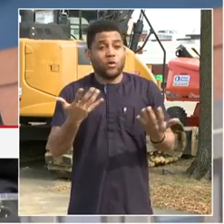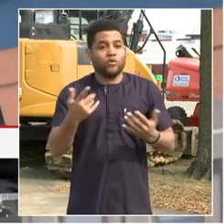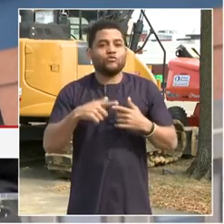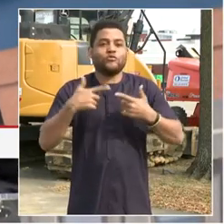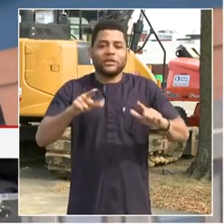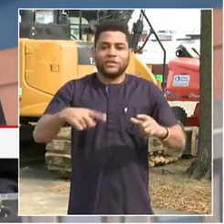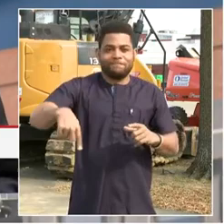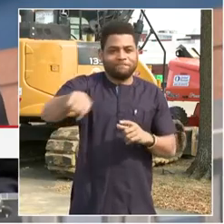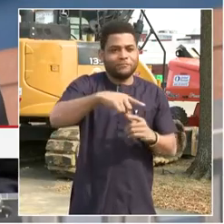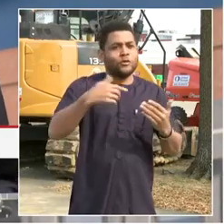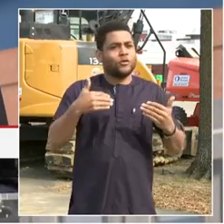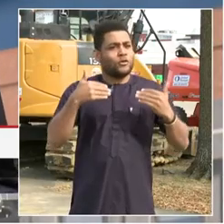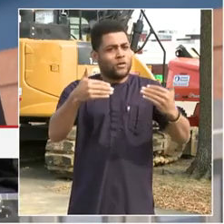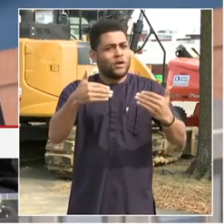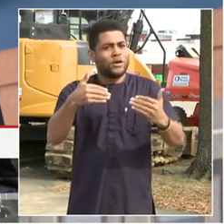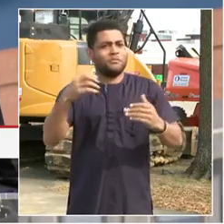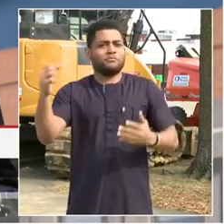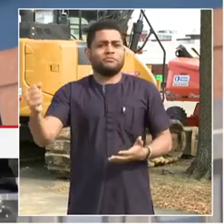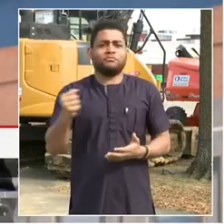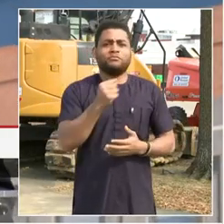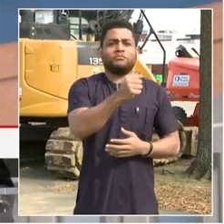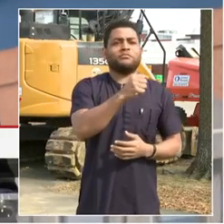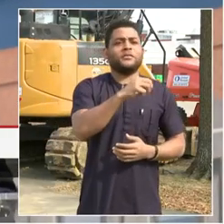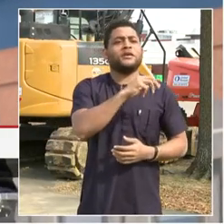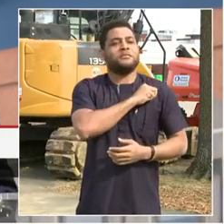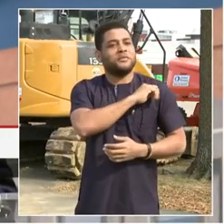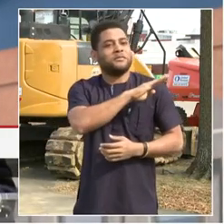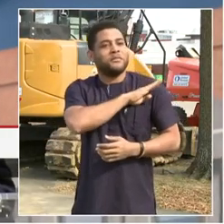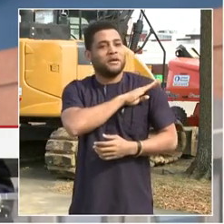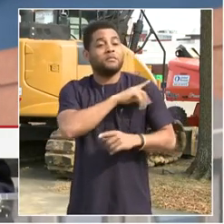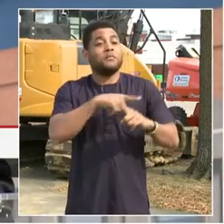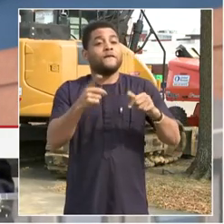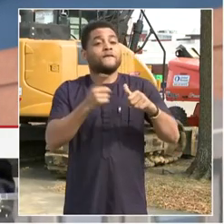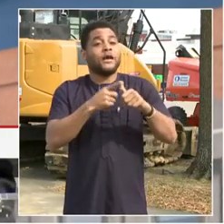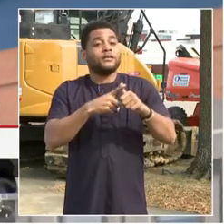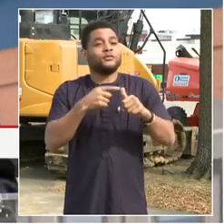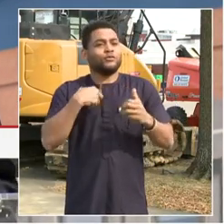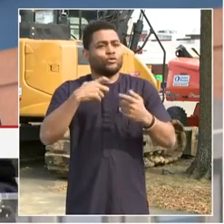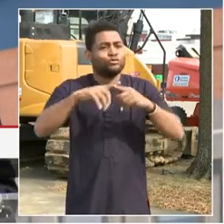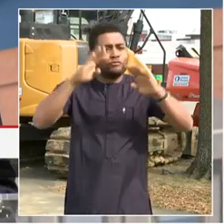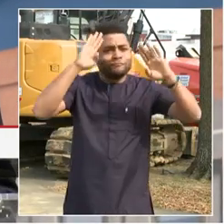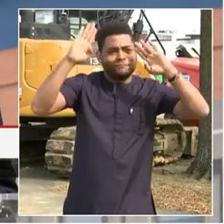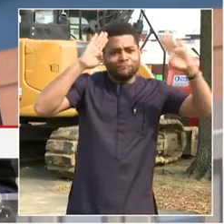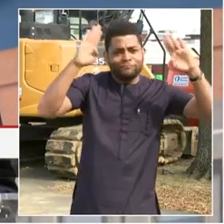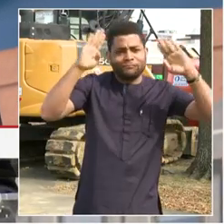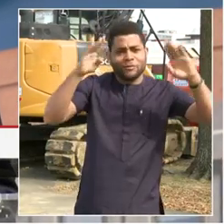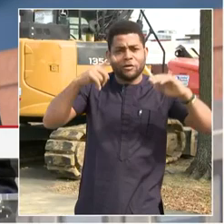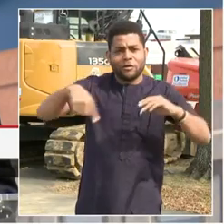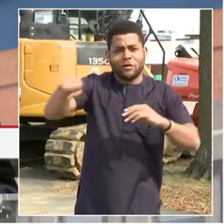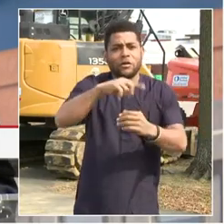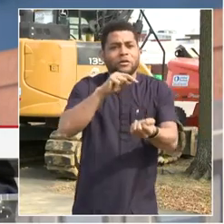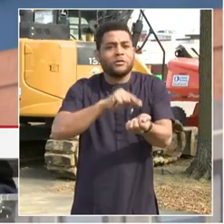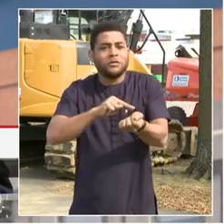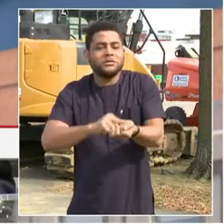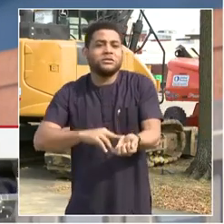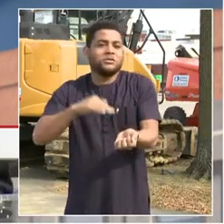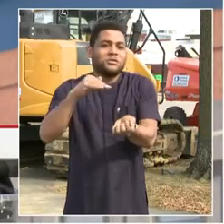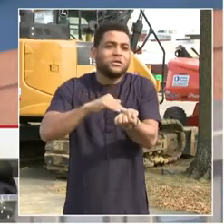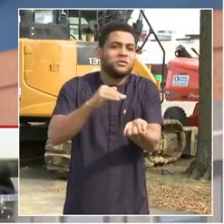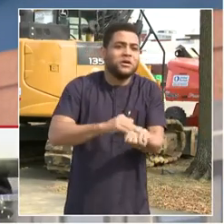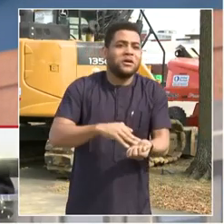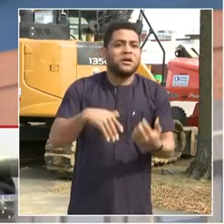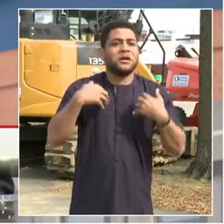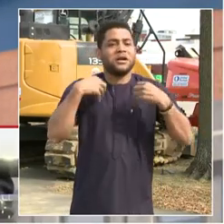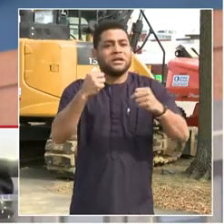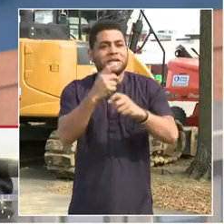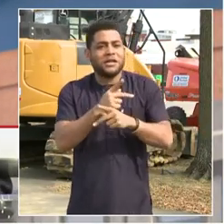our mayor. But first I want to give a shout out for all the healthcare providers doing work in Ward 8. Thank you for all